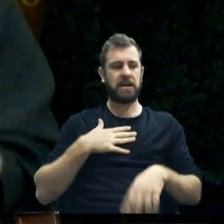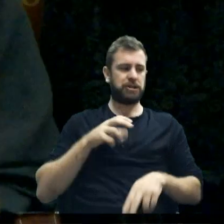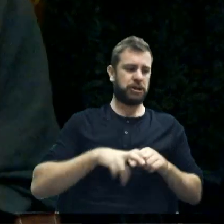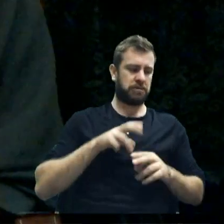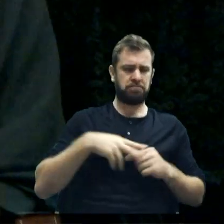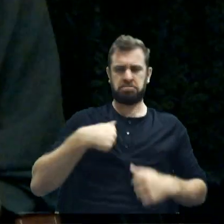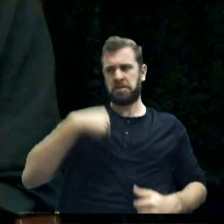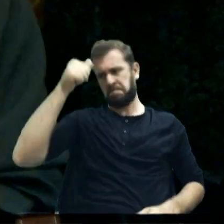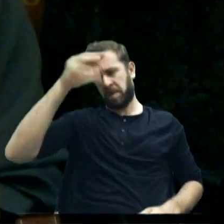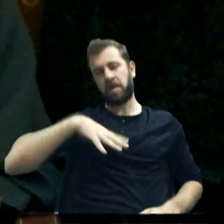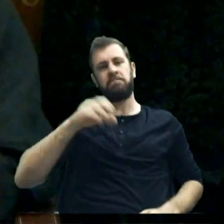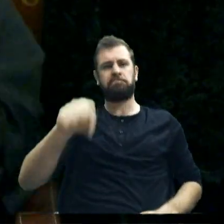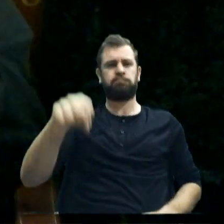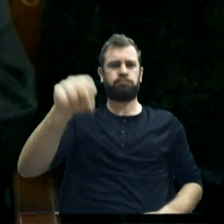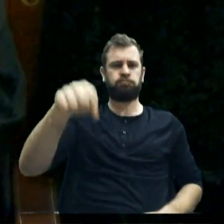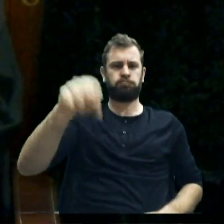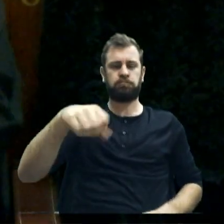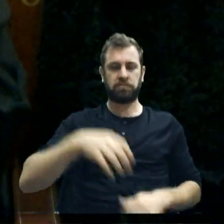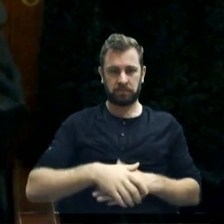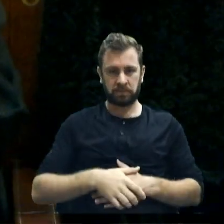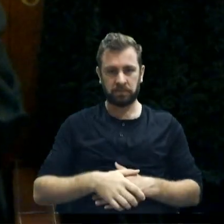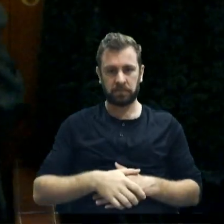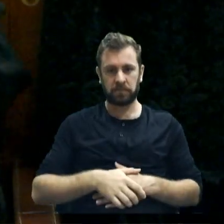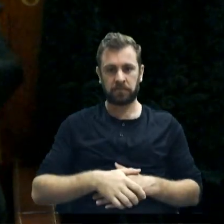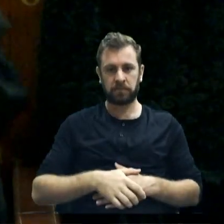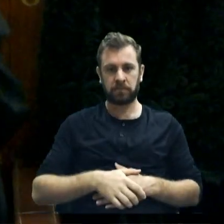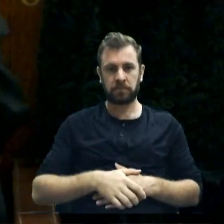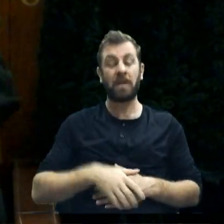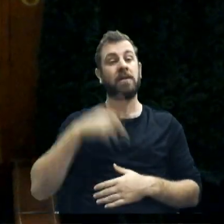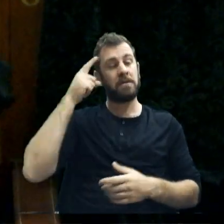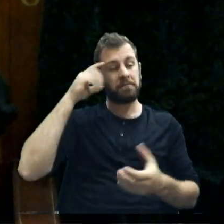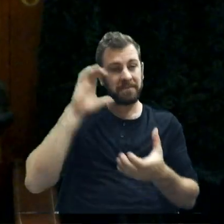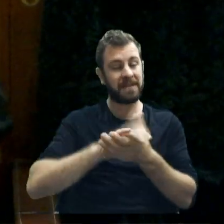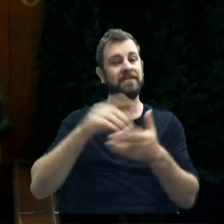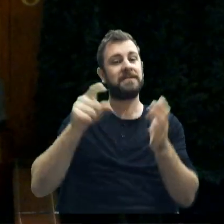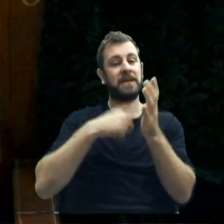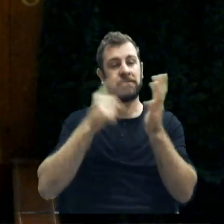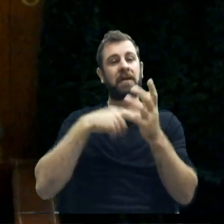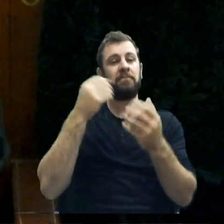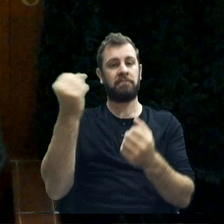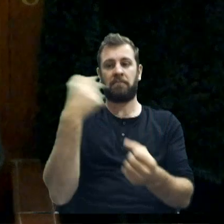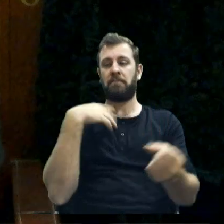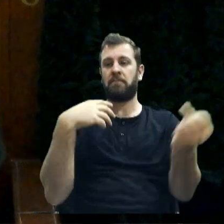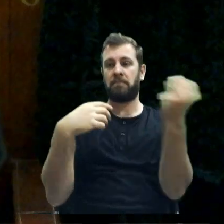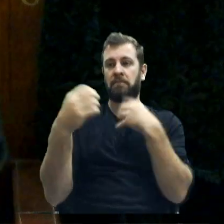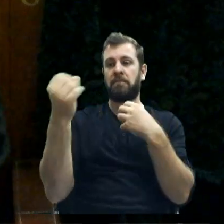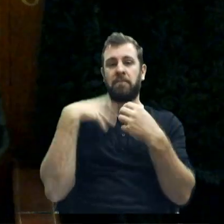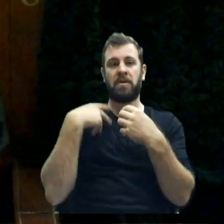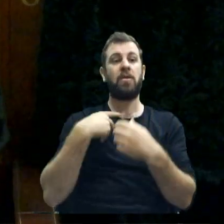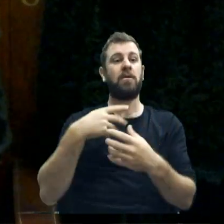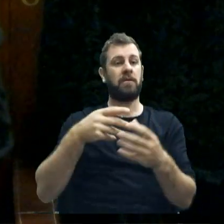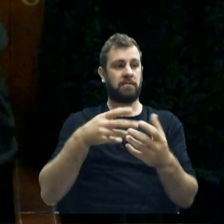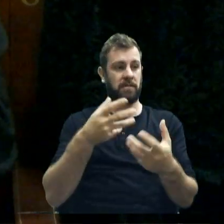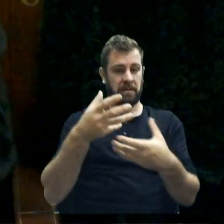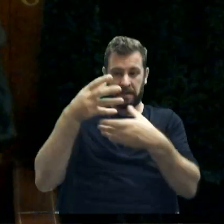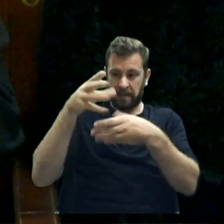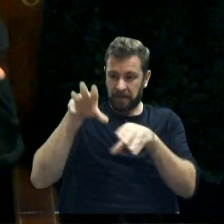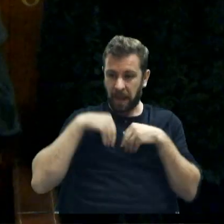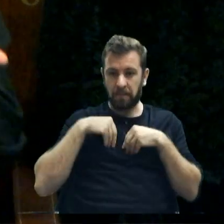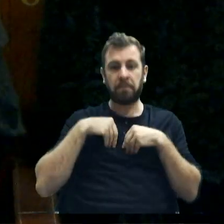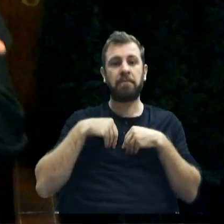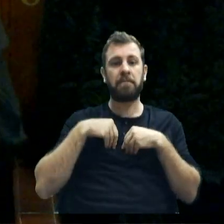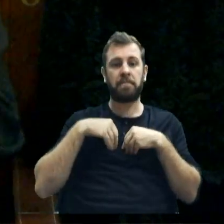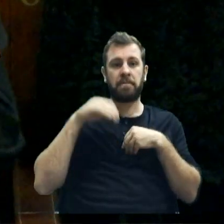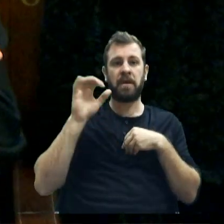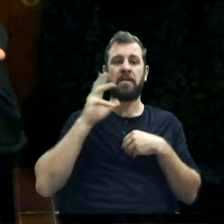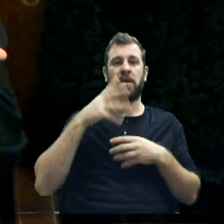the man. And with that wilayat, we believe sometimes, and the stories I hear all of you hear, is that we take that wilayat and we lead with an iron